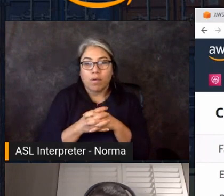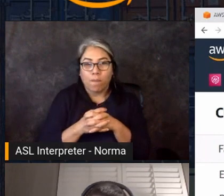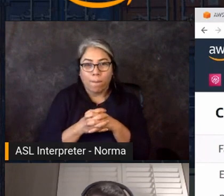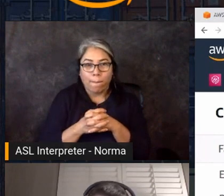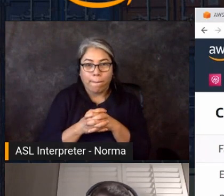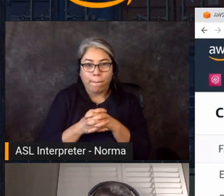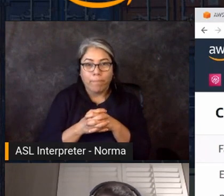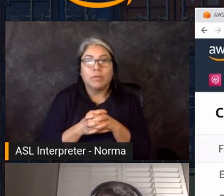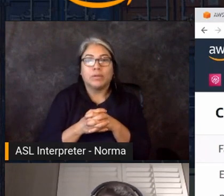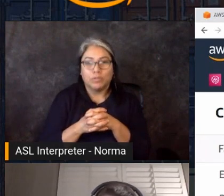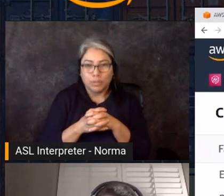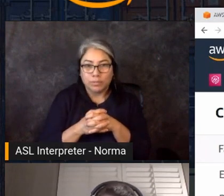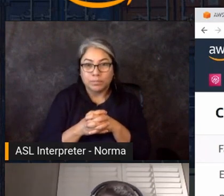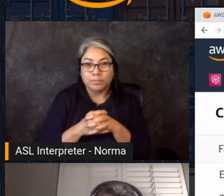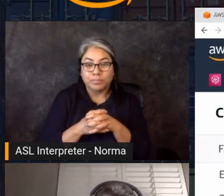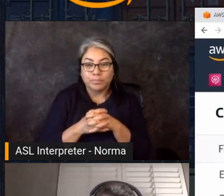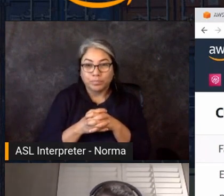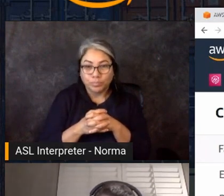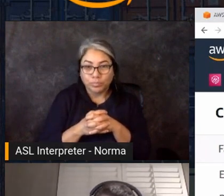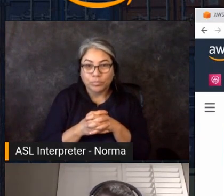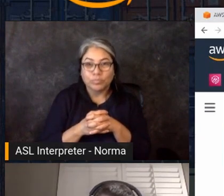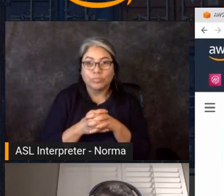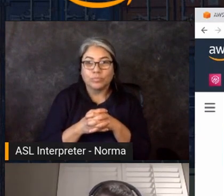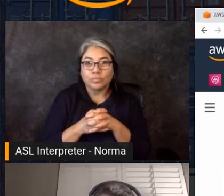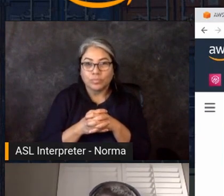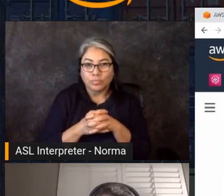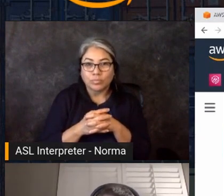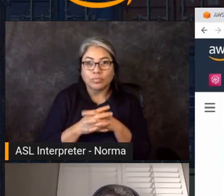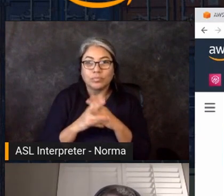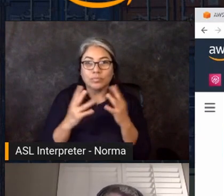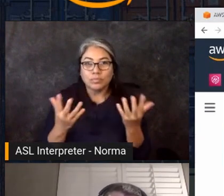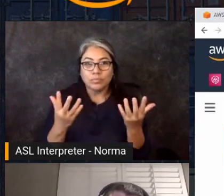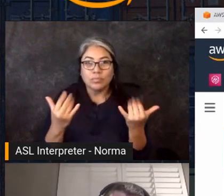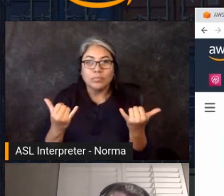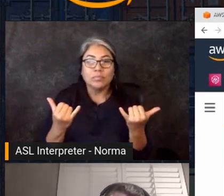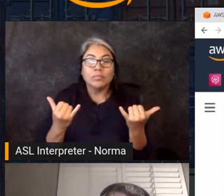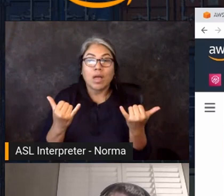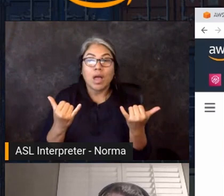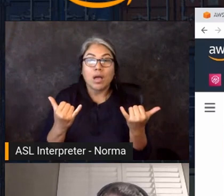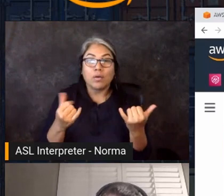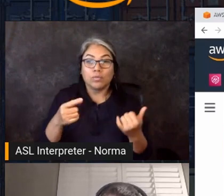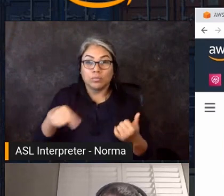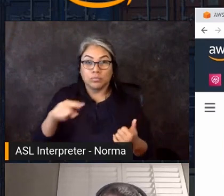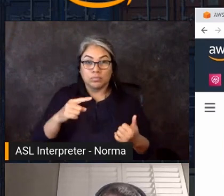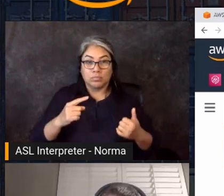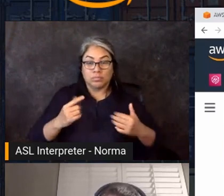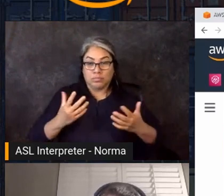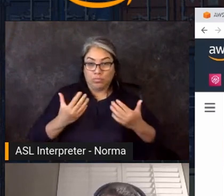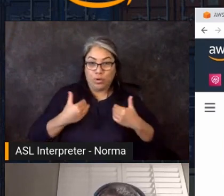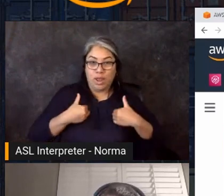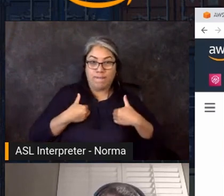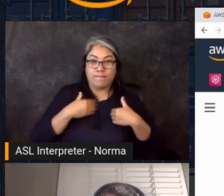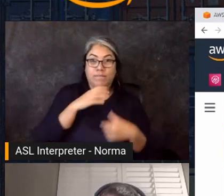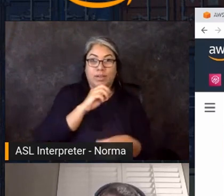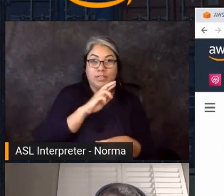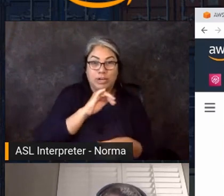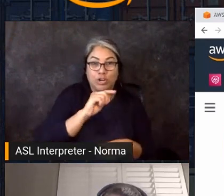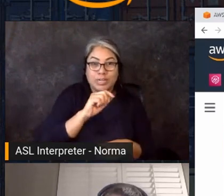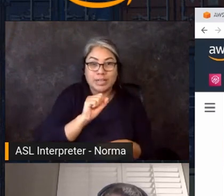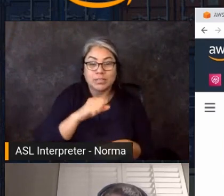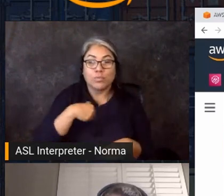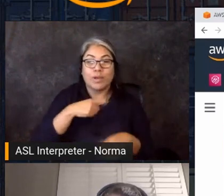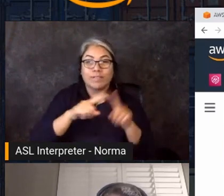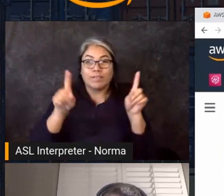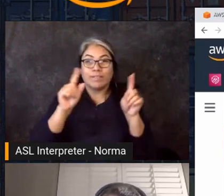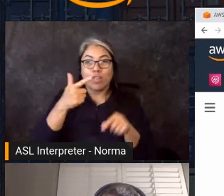Okay. So now that we have Container Insights, we have these different logs, we have metrics coming